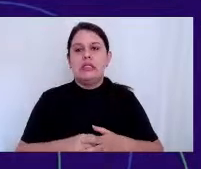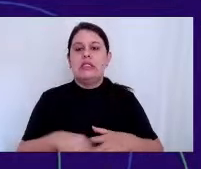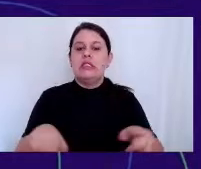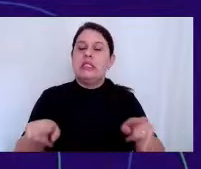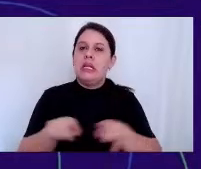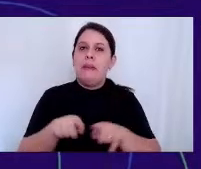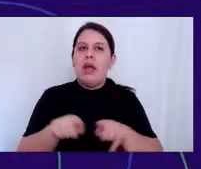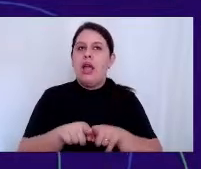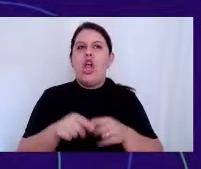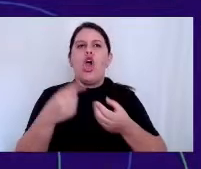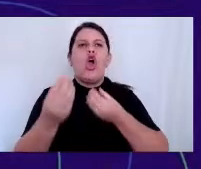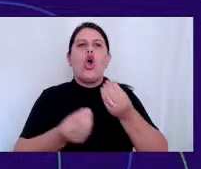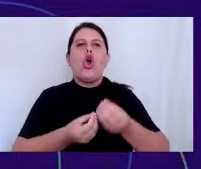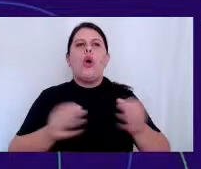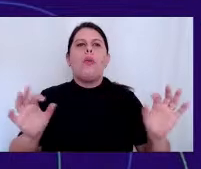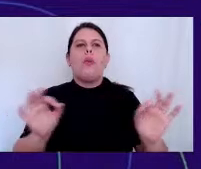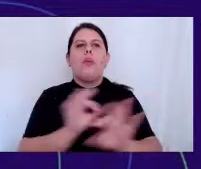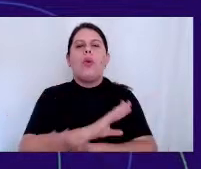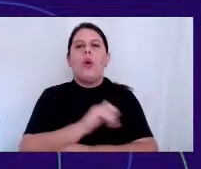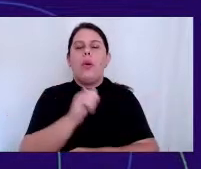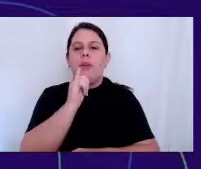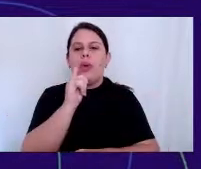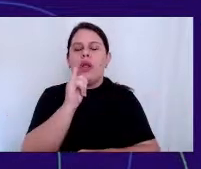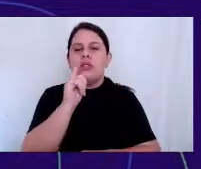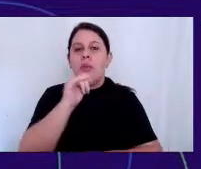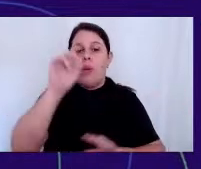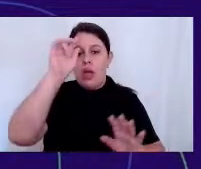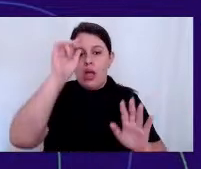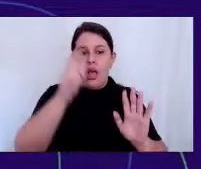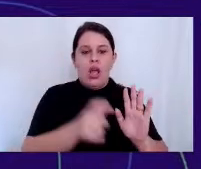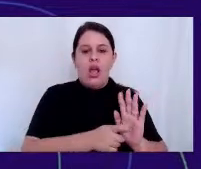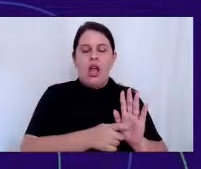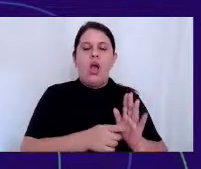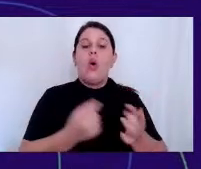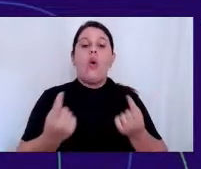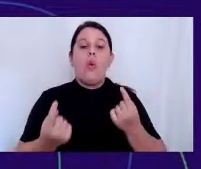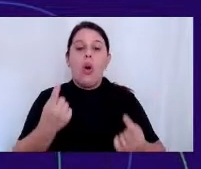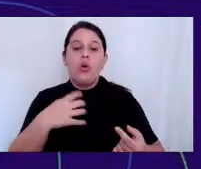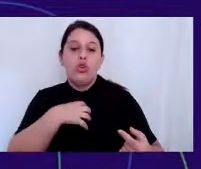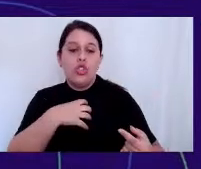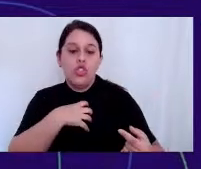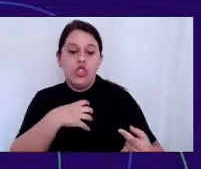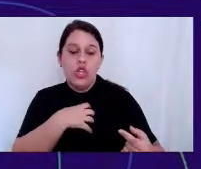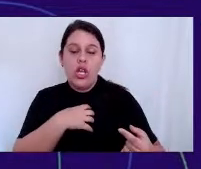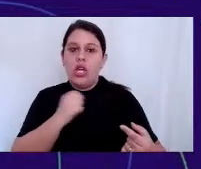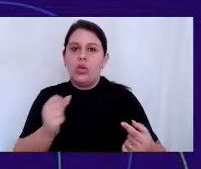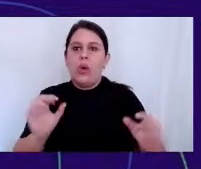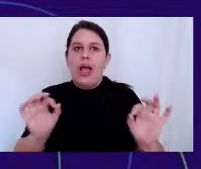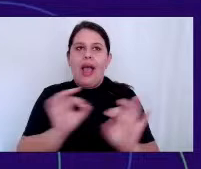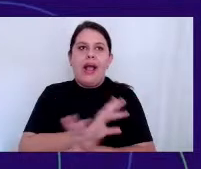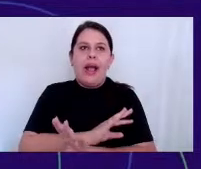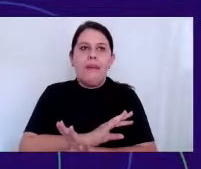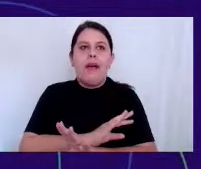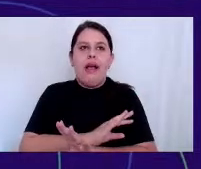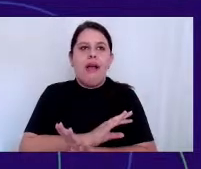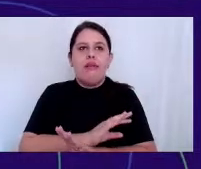way to become, AI ready so we can actually use it to overcome challenges and